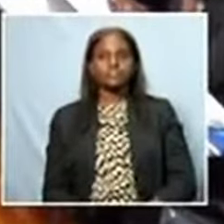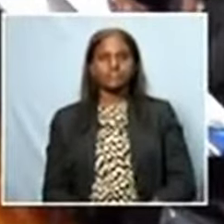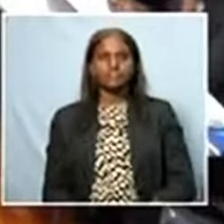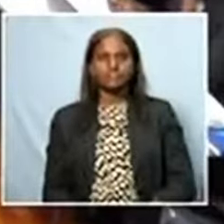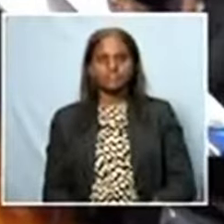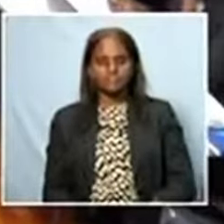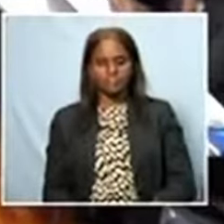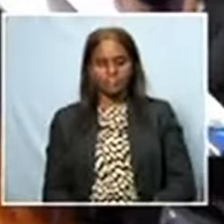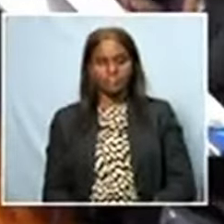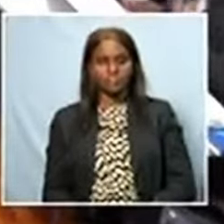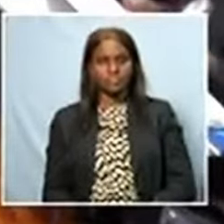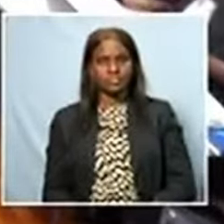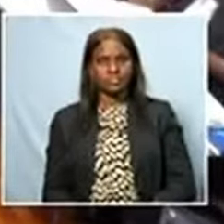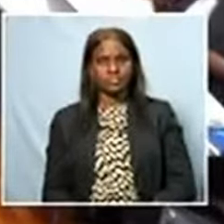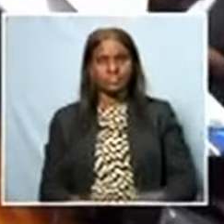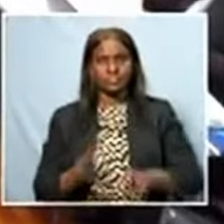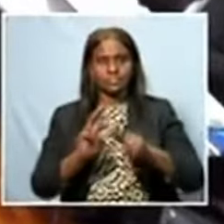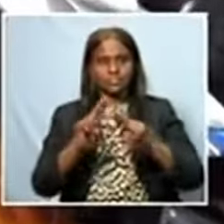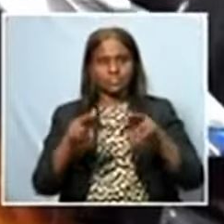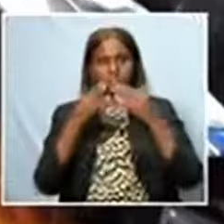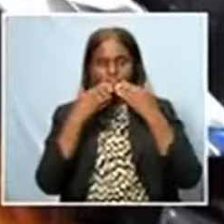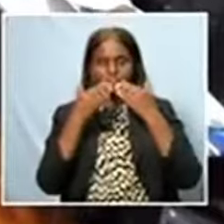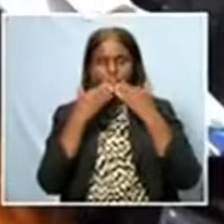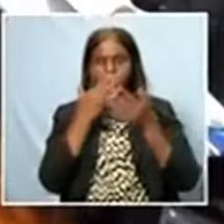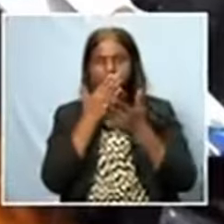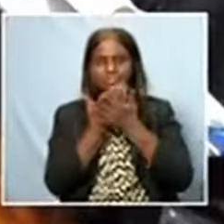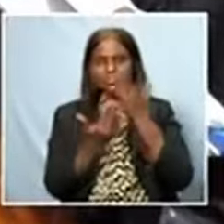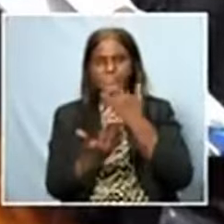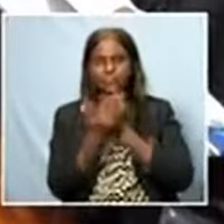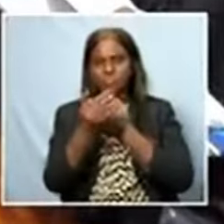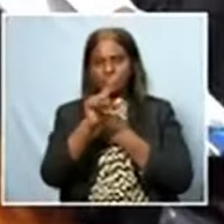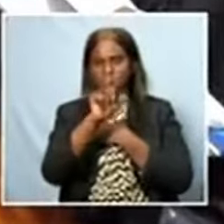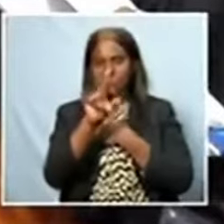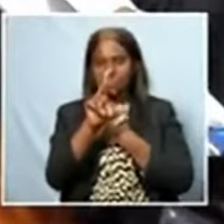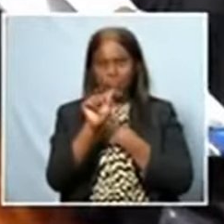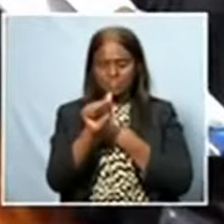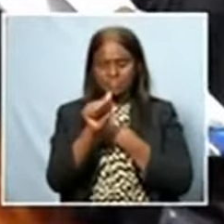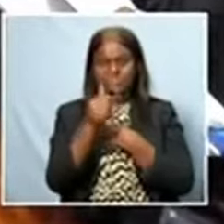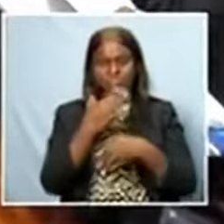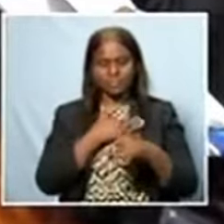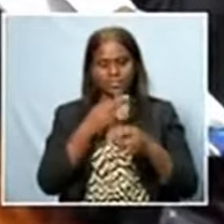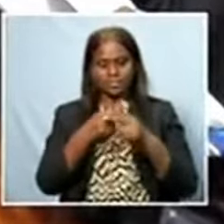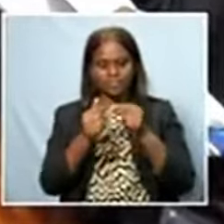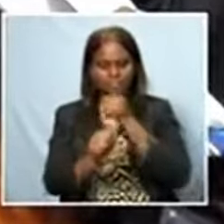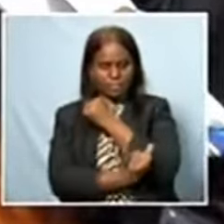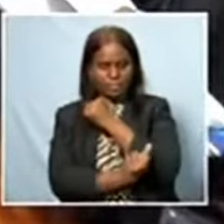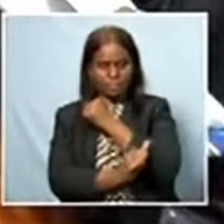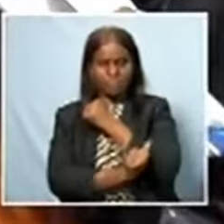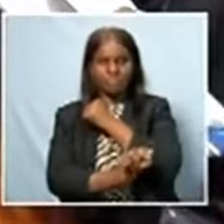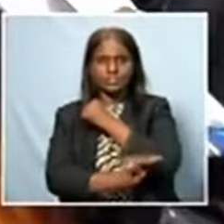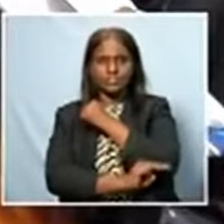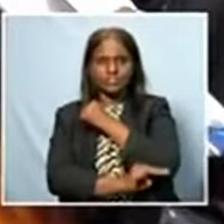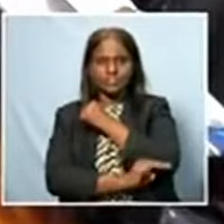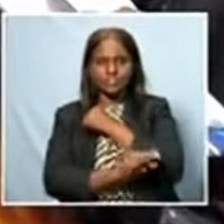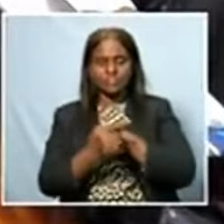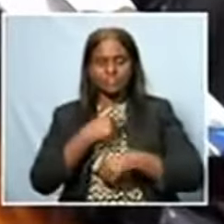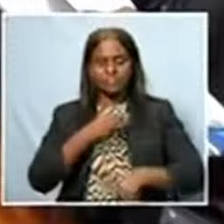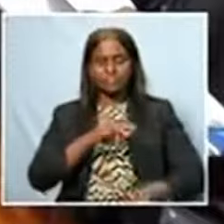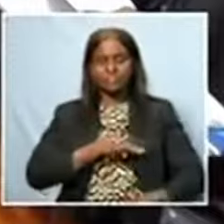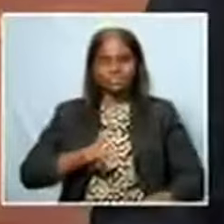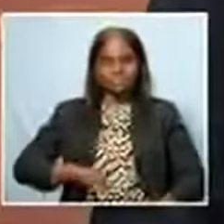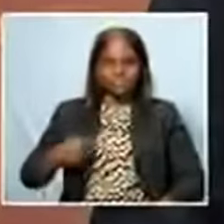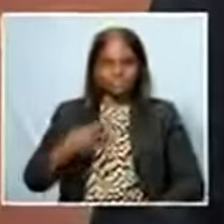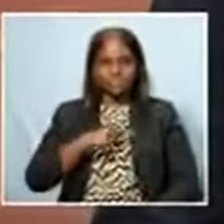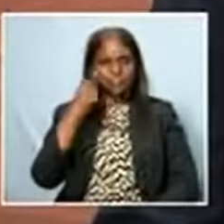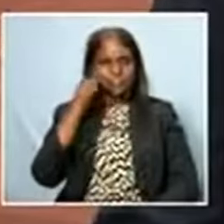Thank you, Chairperson. Good morning, ZRA. Antoine Mumba is my name, Member of Parliament for